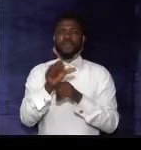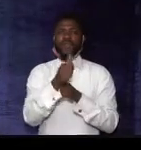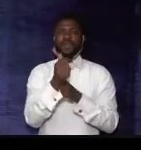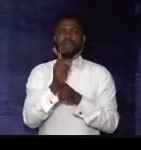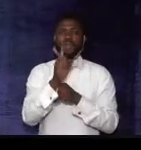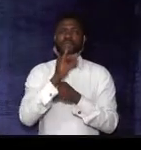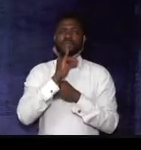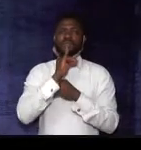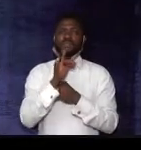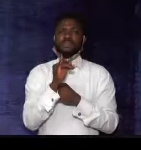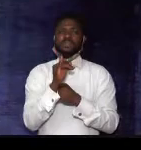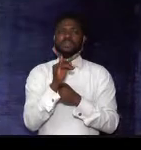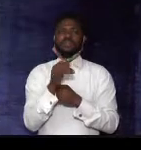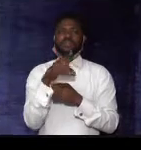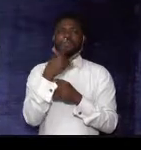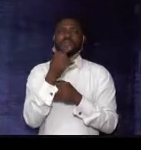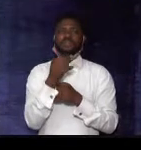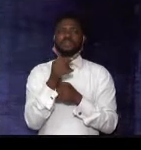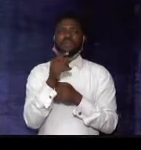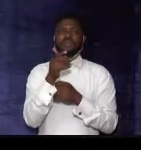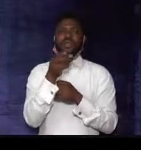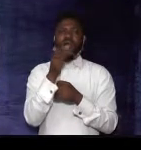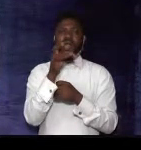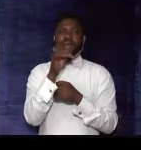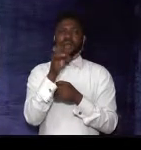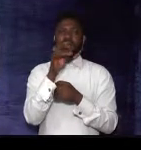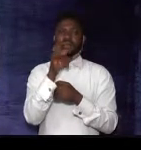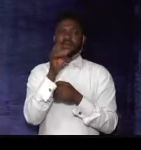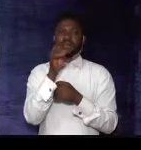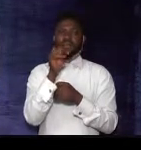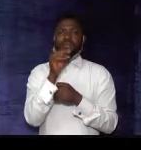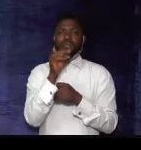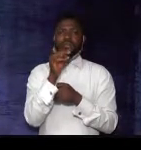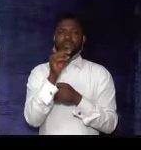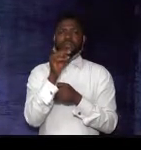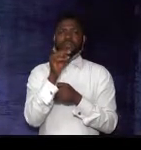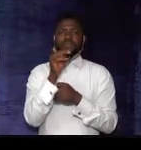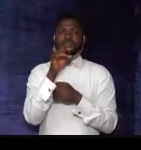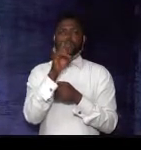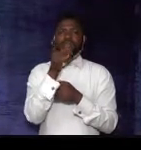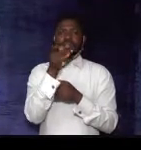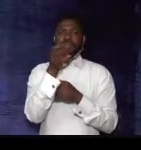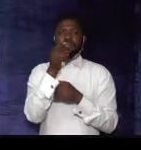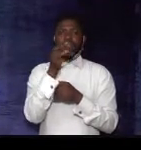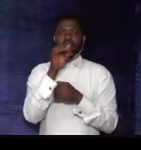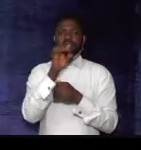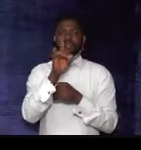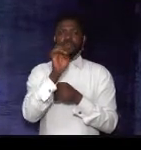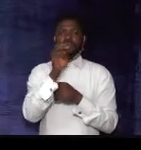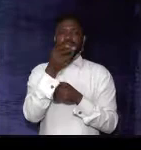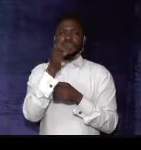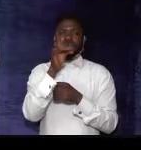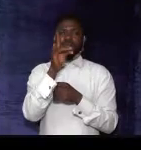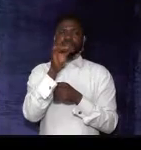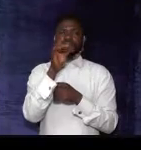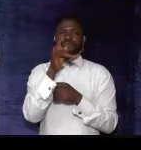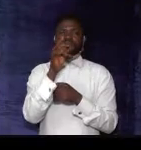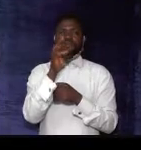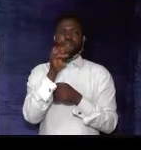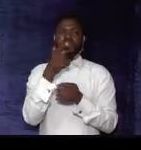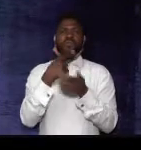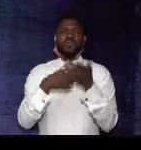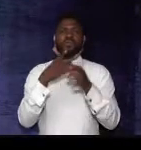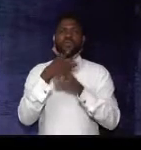accident. Another one is dehydration. What do I mean by that? That's a shortage of body